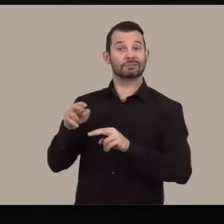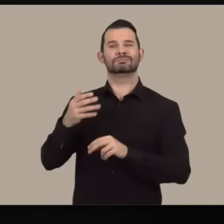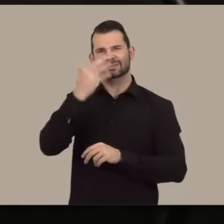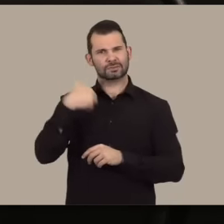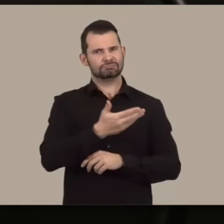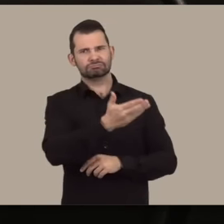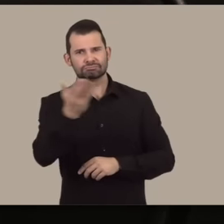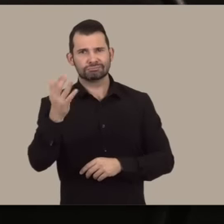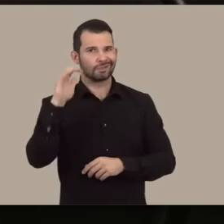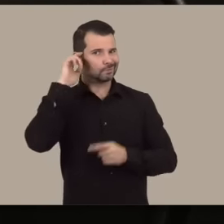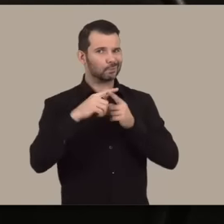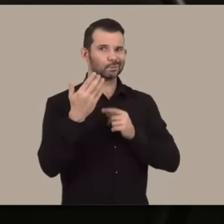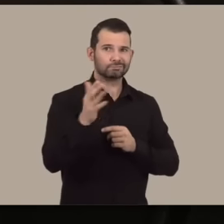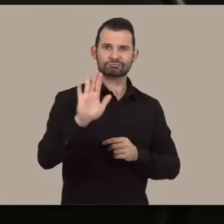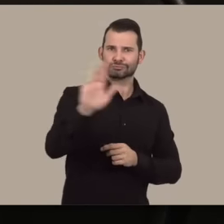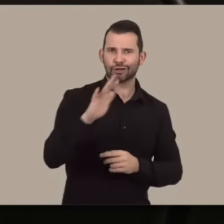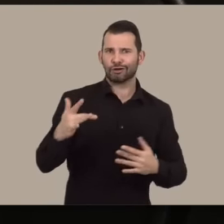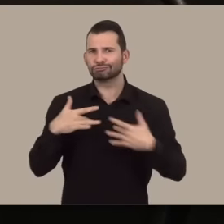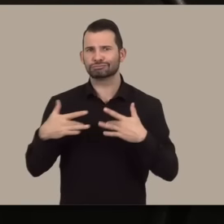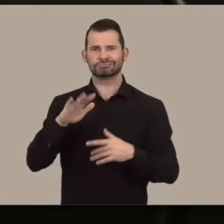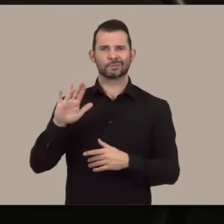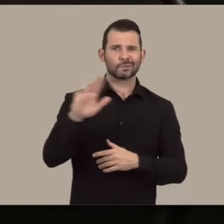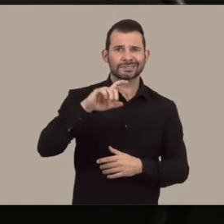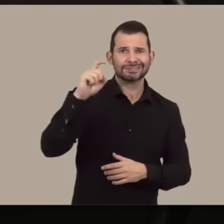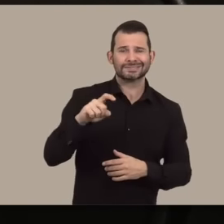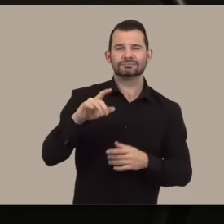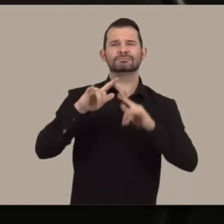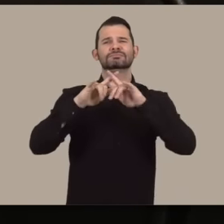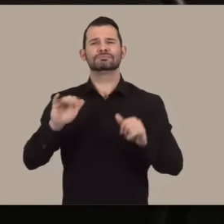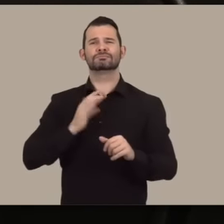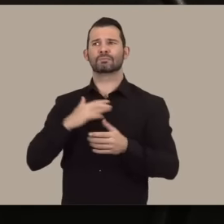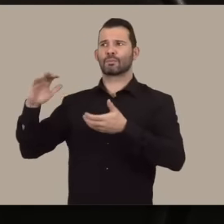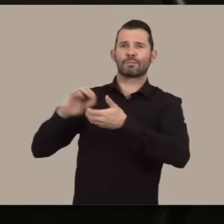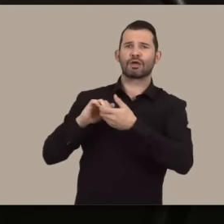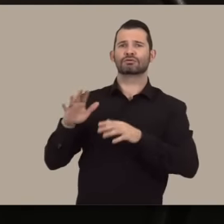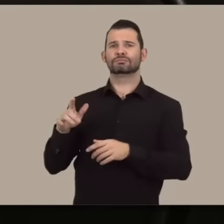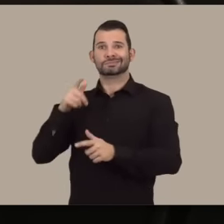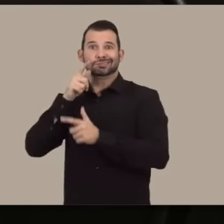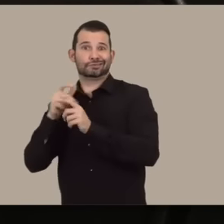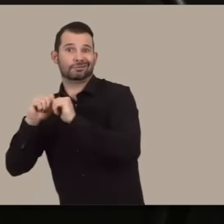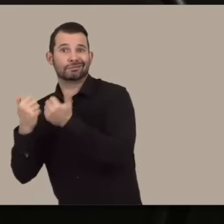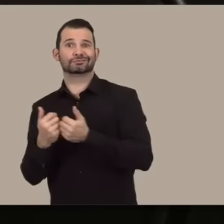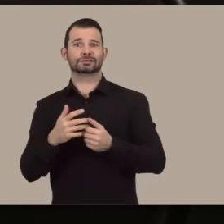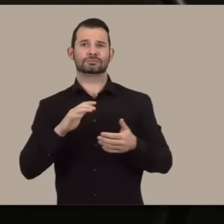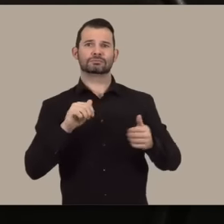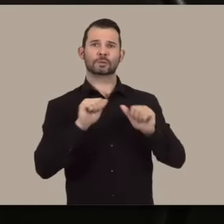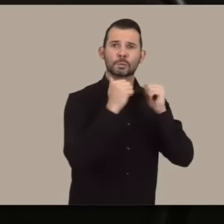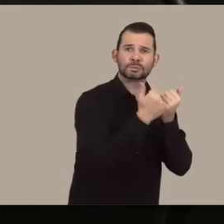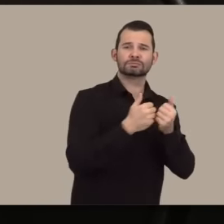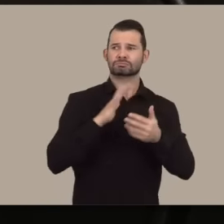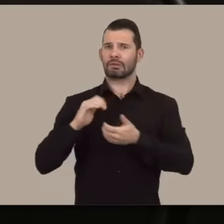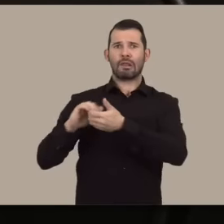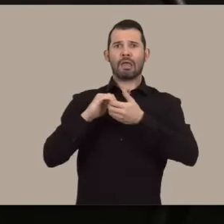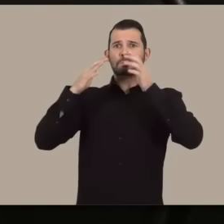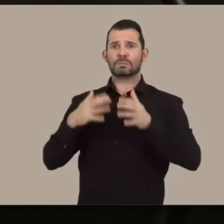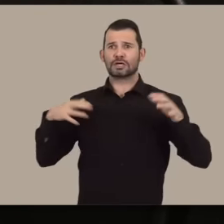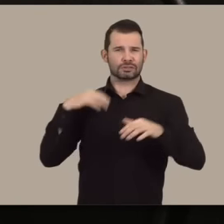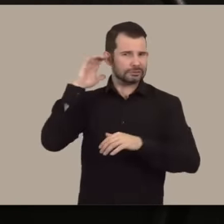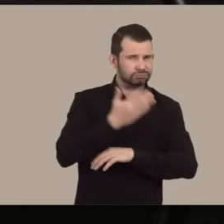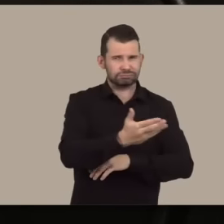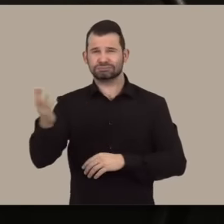this? Because we listened to your concerns and needs, along with our partners, sister agencies, associations,